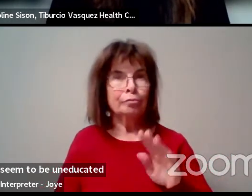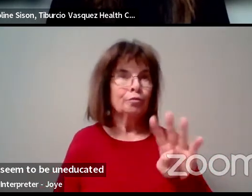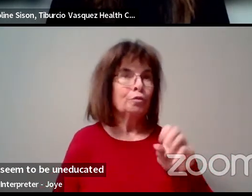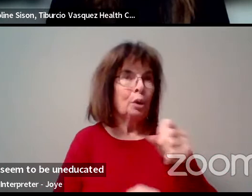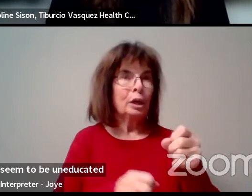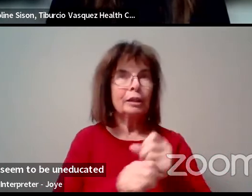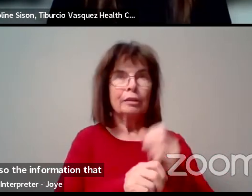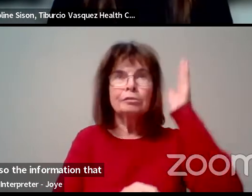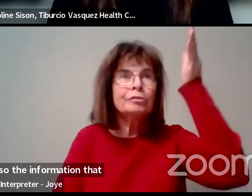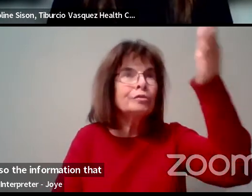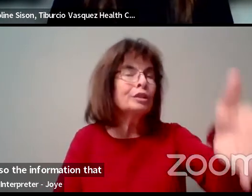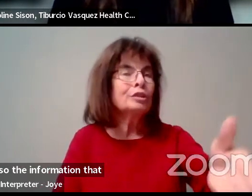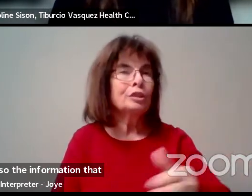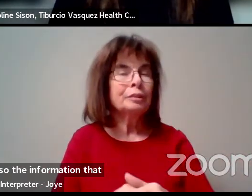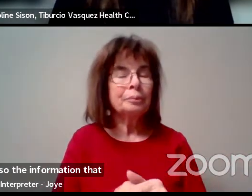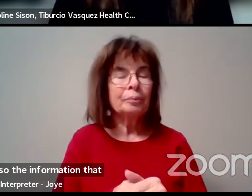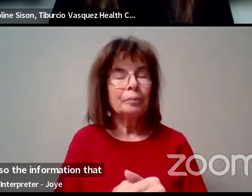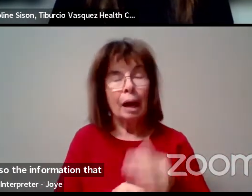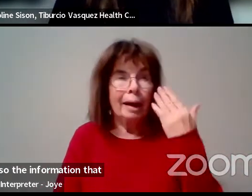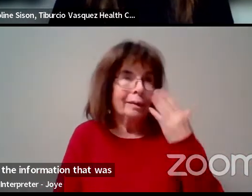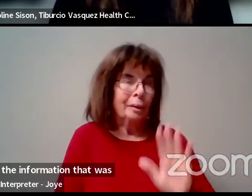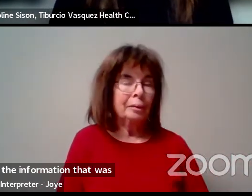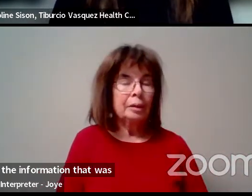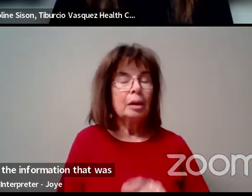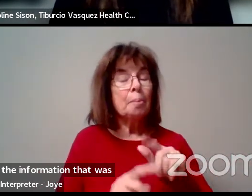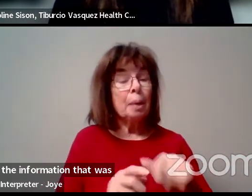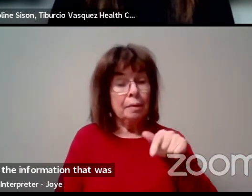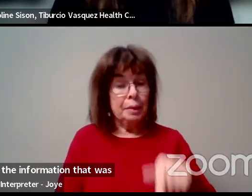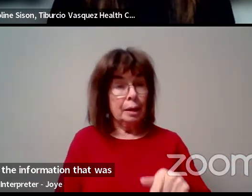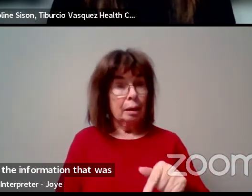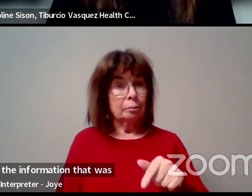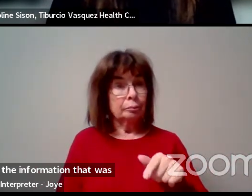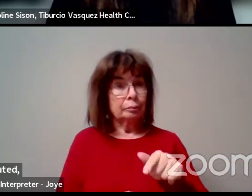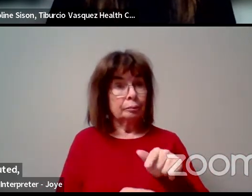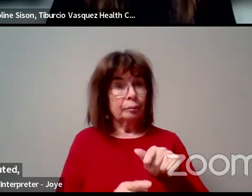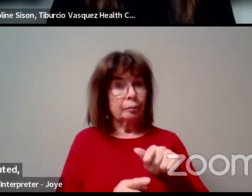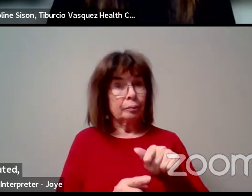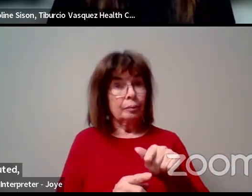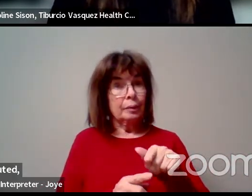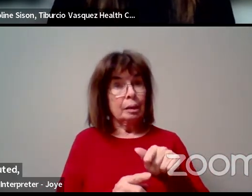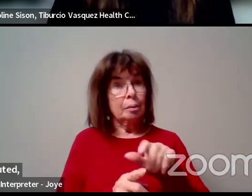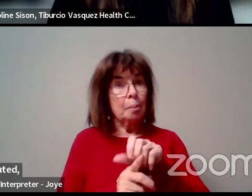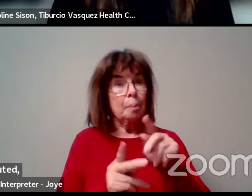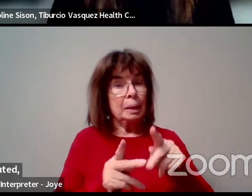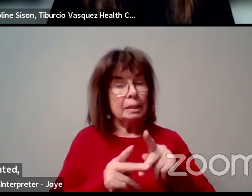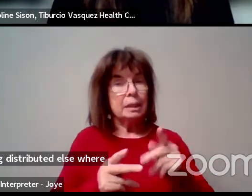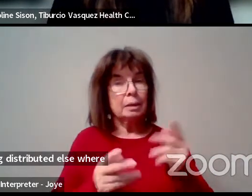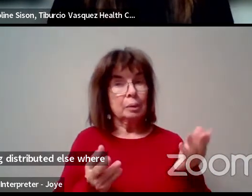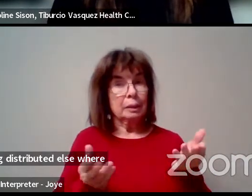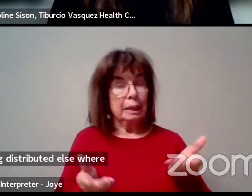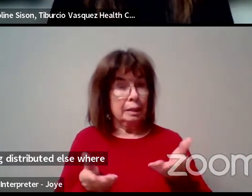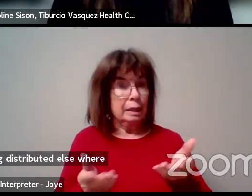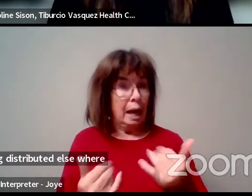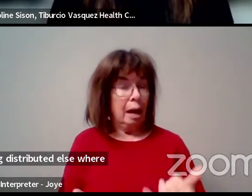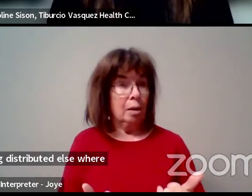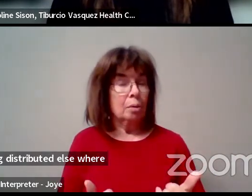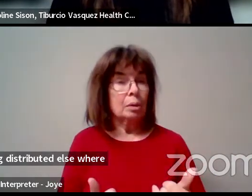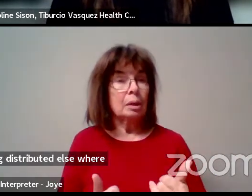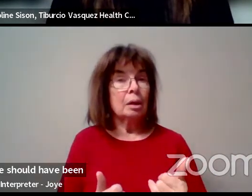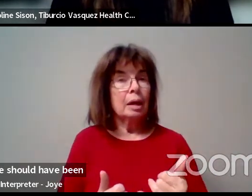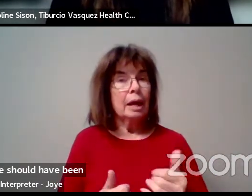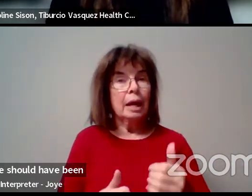But I'm just saying like this acute phase that we're in right now, you know, I think everybody's all geared up to do the work, but the question is, how do